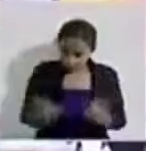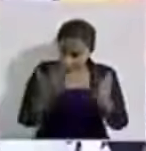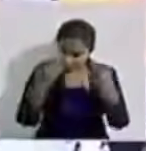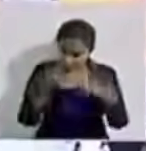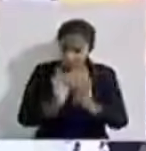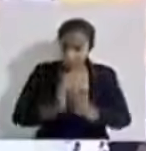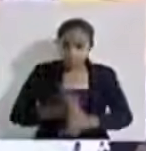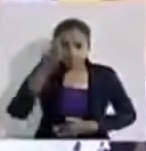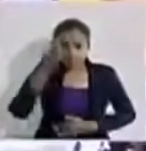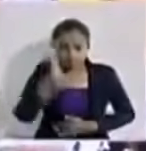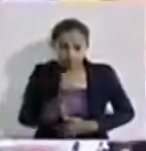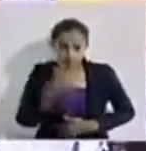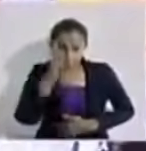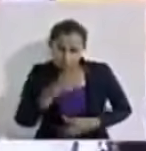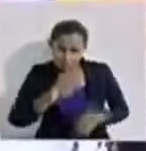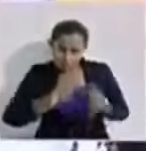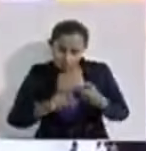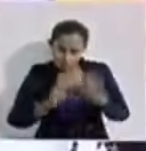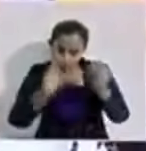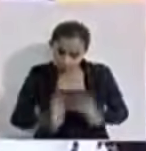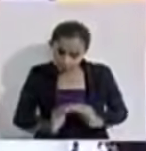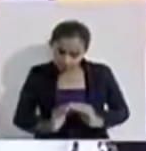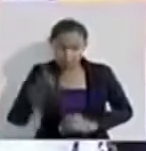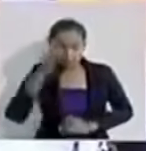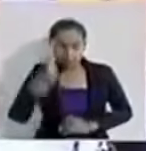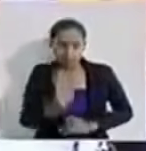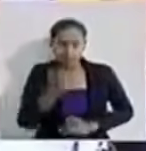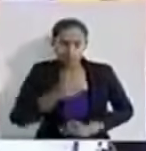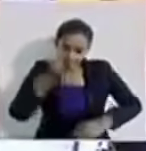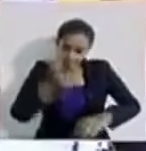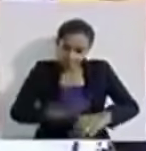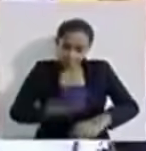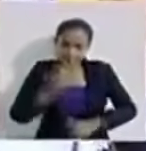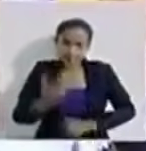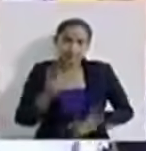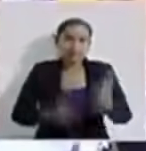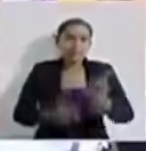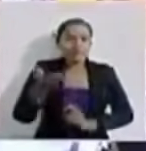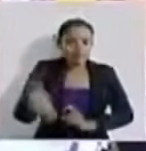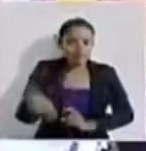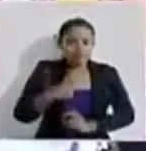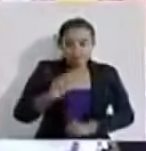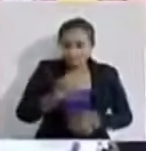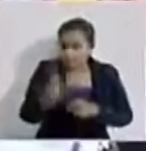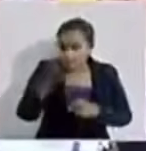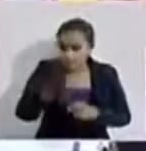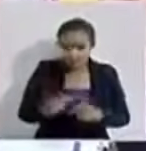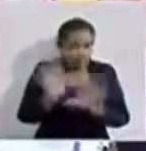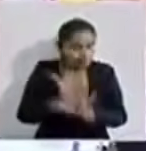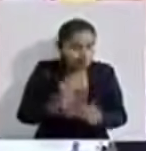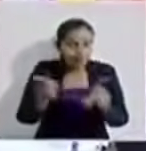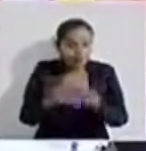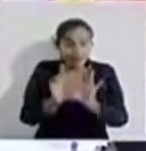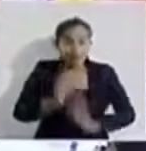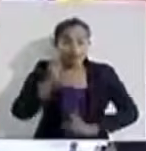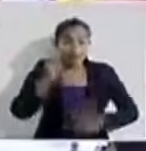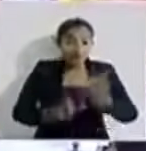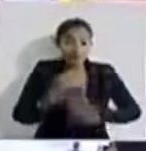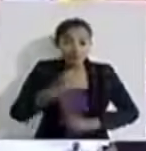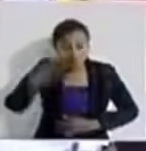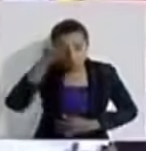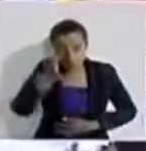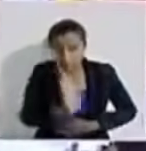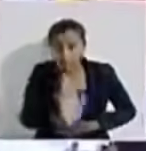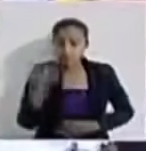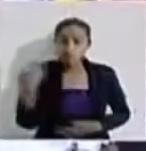has brought forth punishment. It is not just COVID-19. People died from horrible natural disasters such as floods and